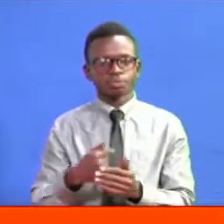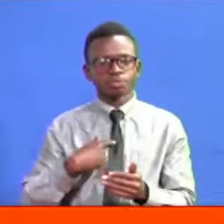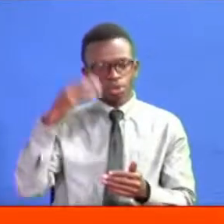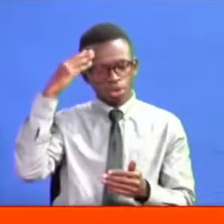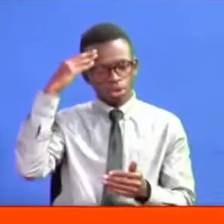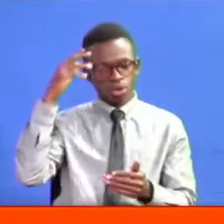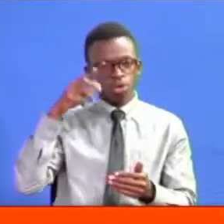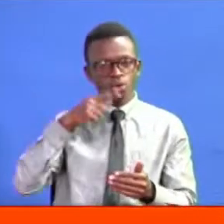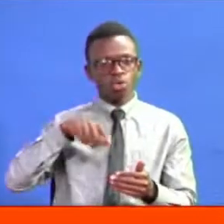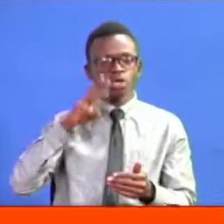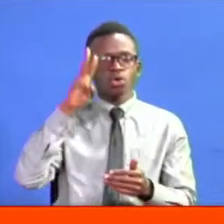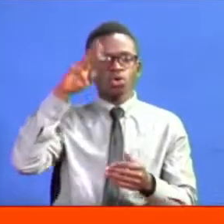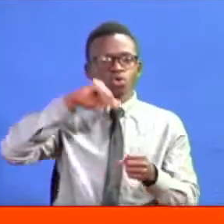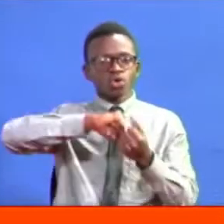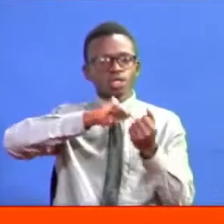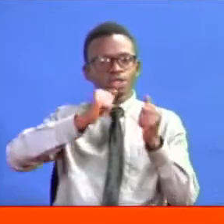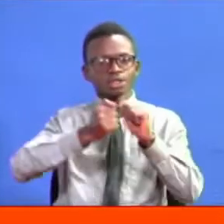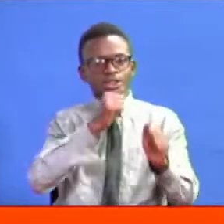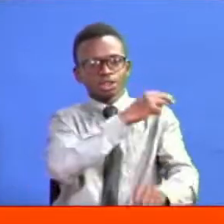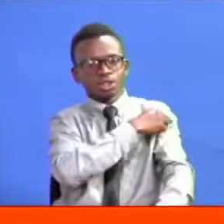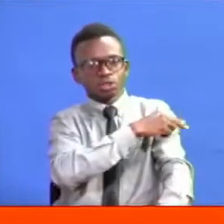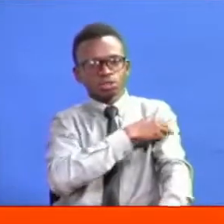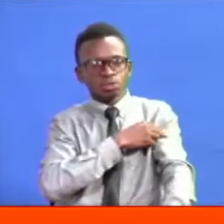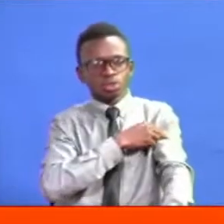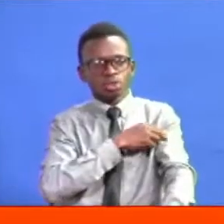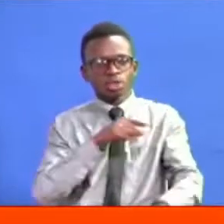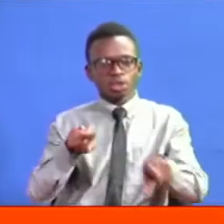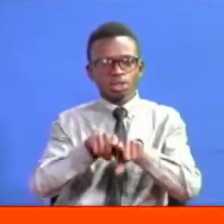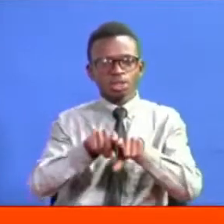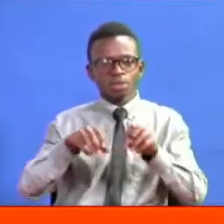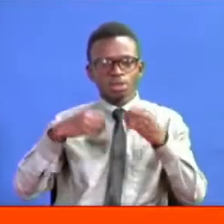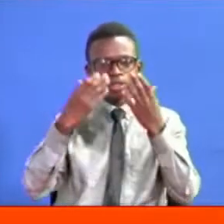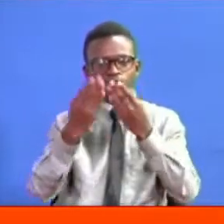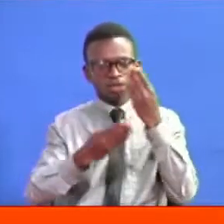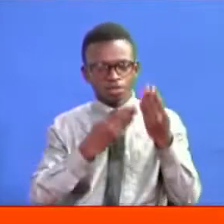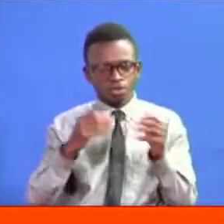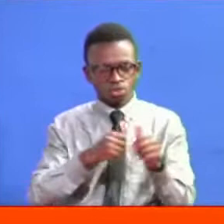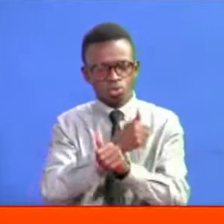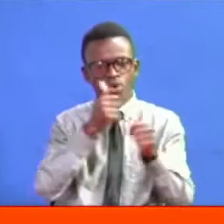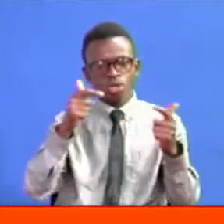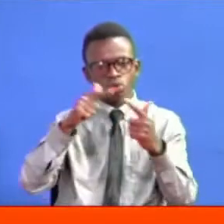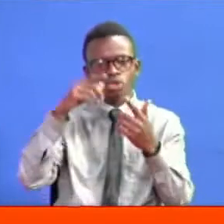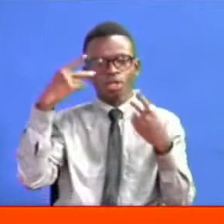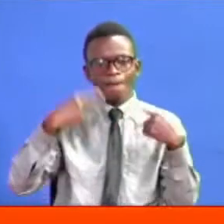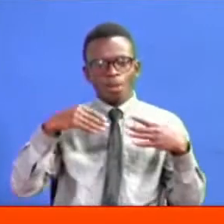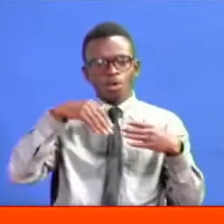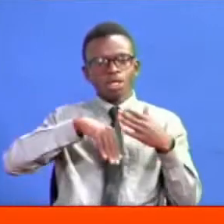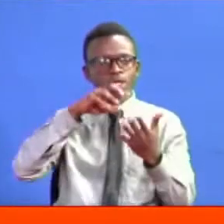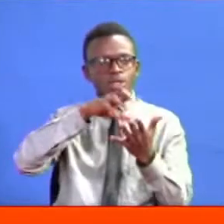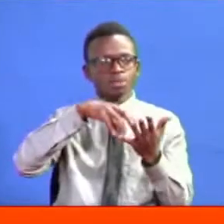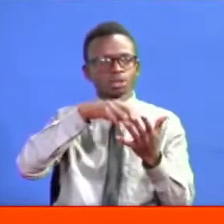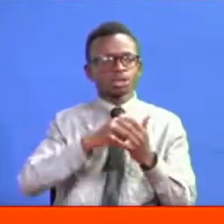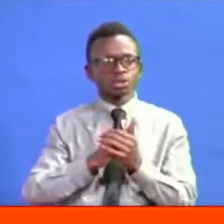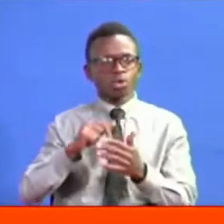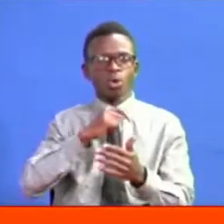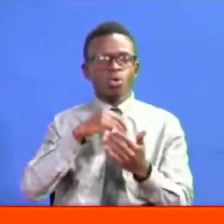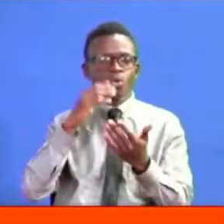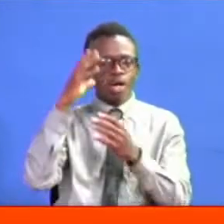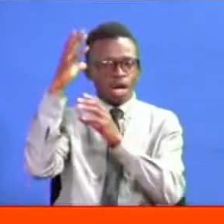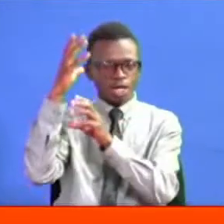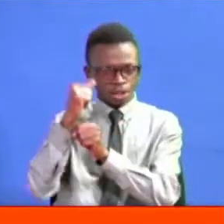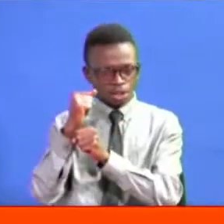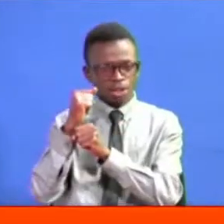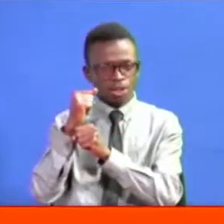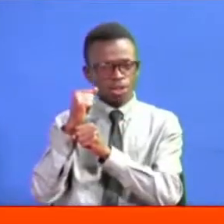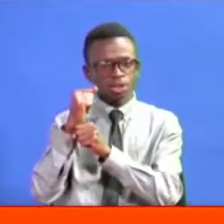the status of the hospital and bring better service to Mwananchi of Machakos. So we trust you. Thank you.